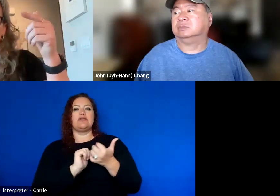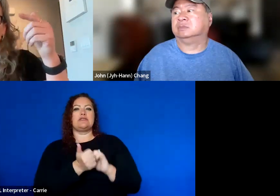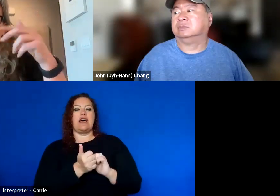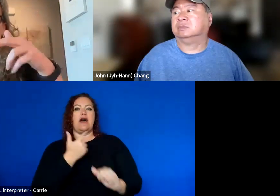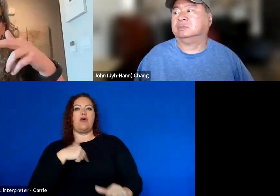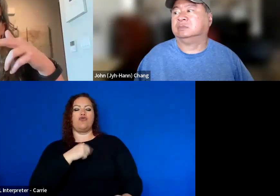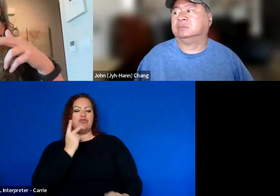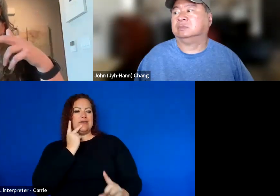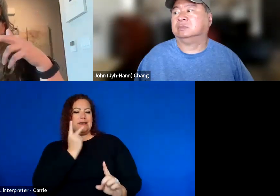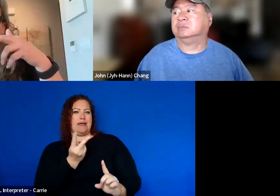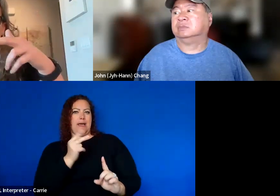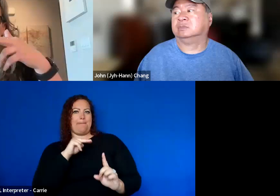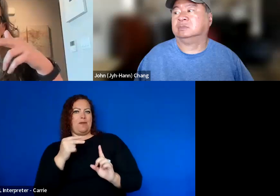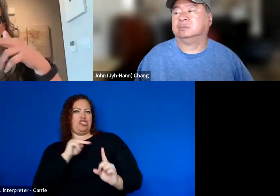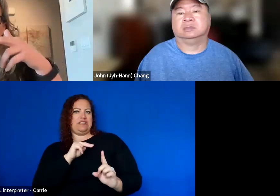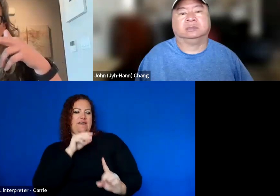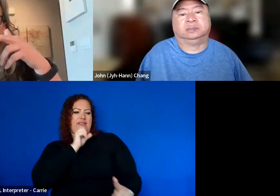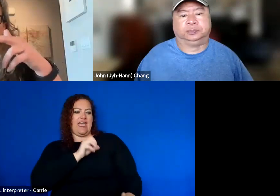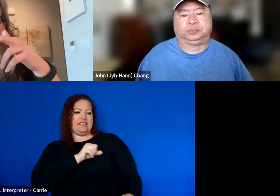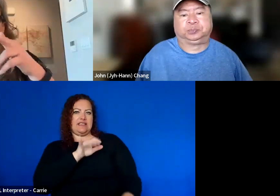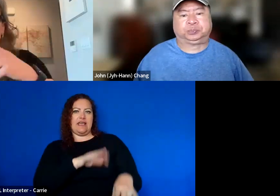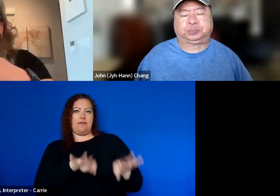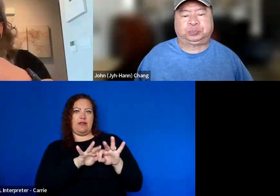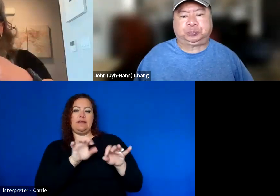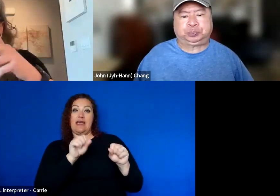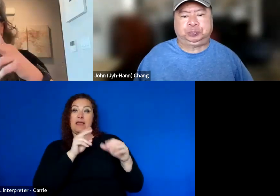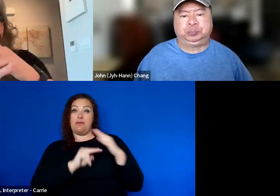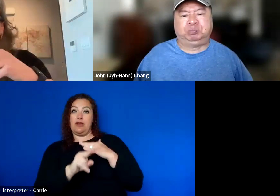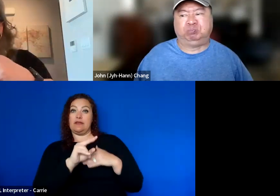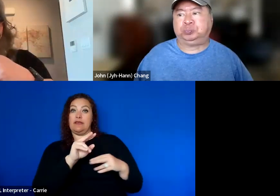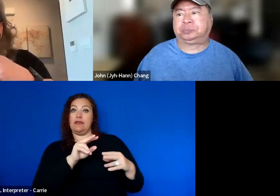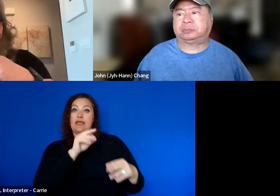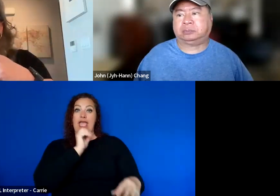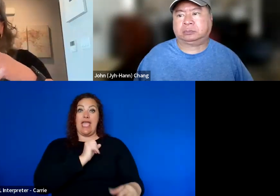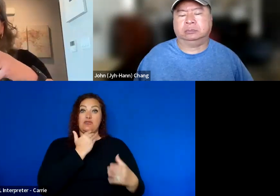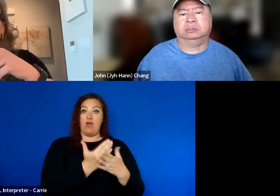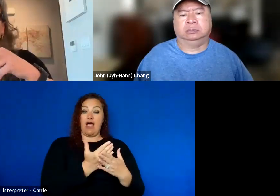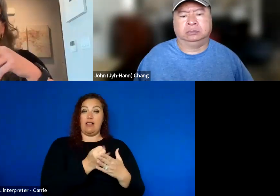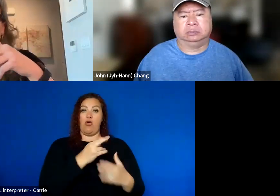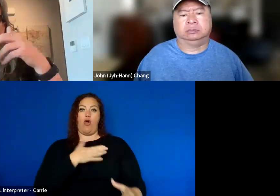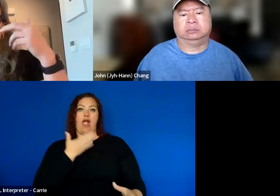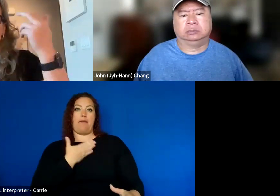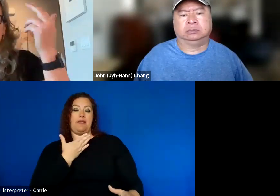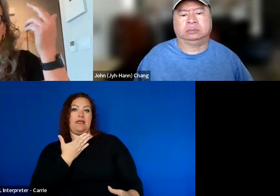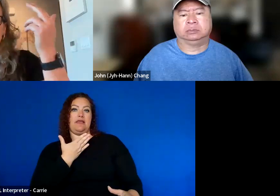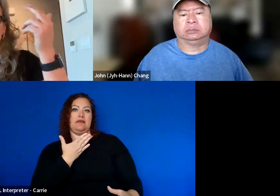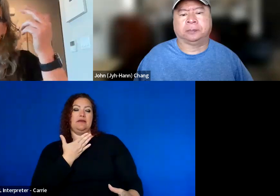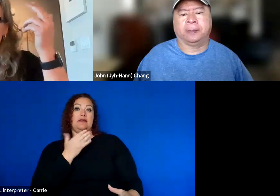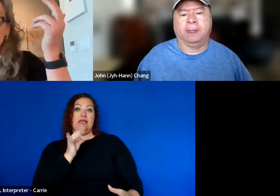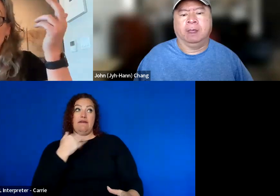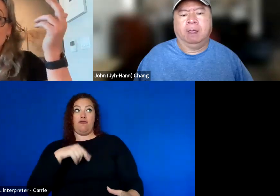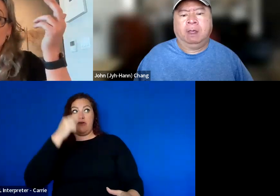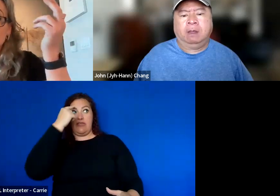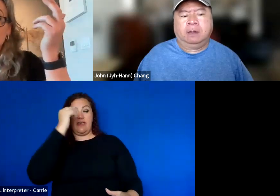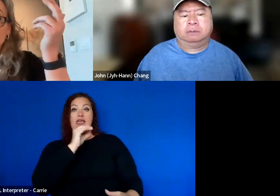perceive aging that matters, that predicts whether we age well or not, or we age happily or well. Meaning, if we think of aging